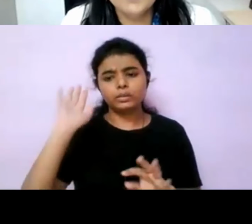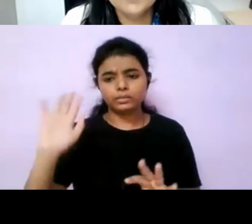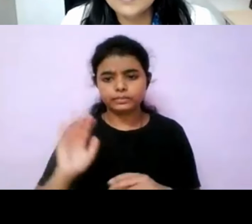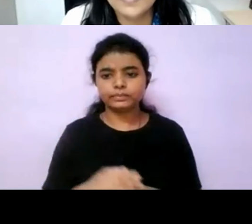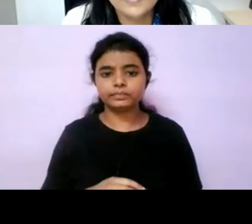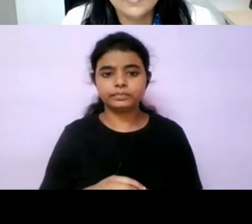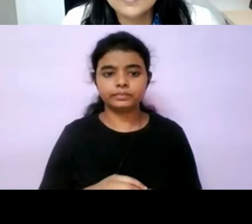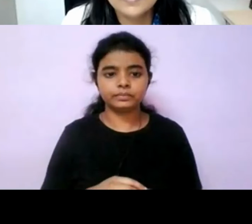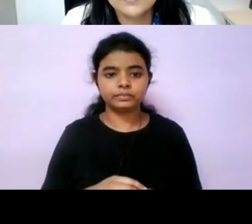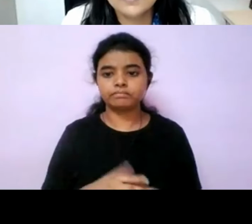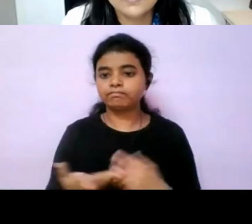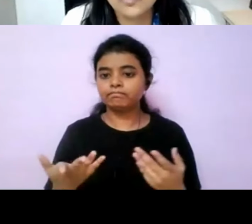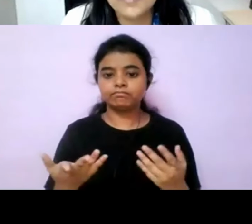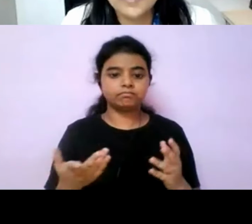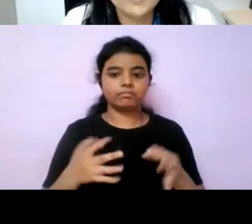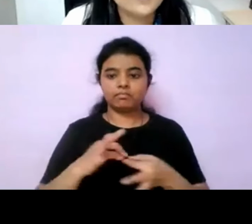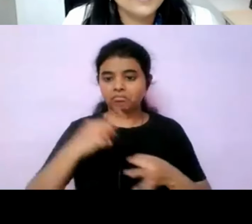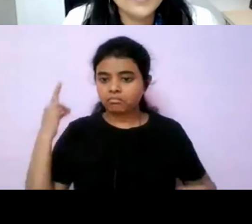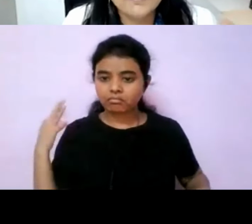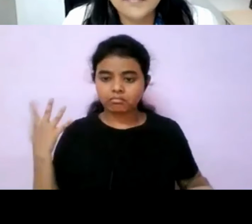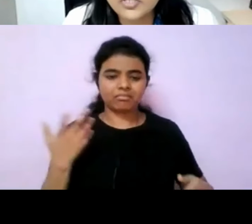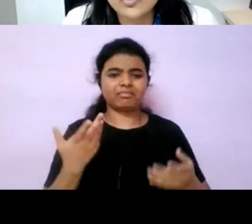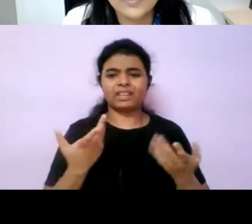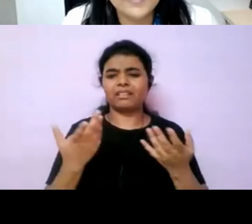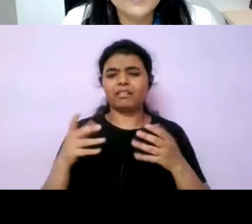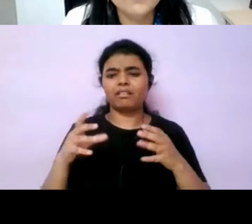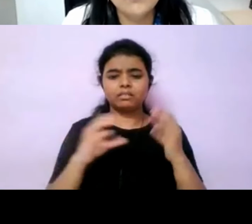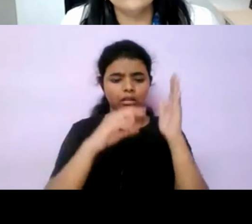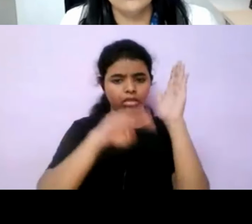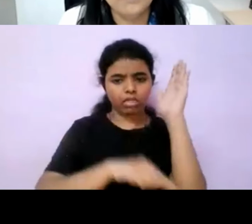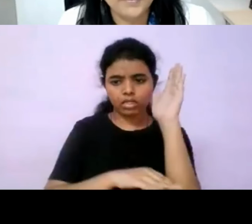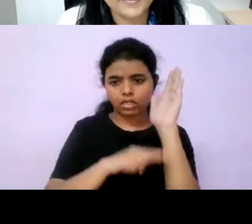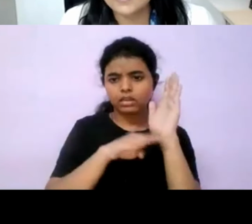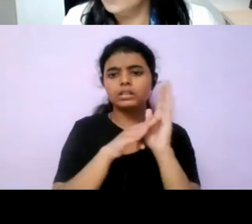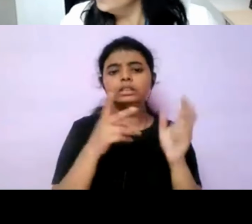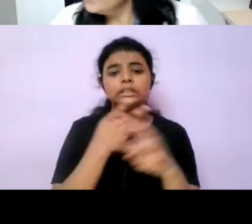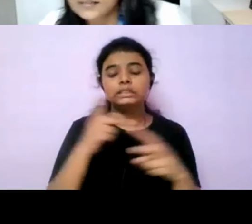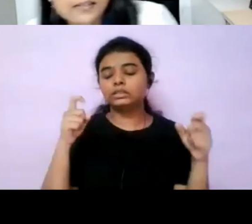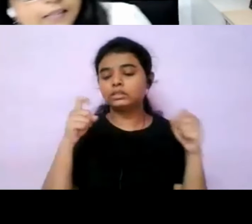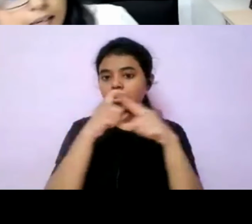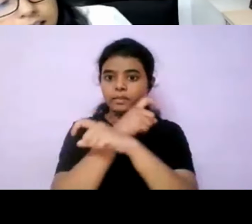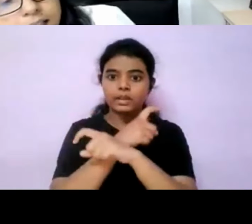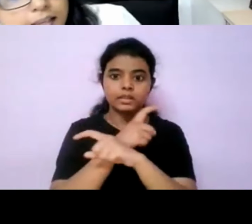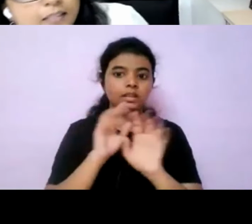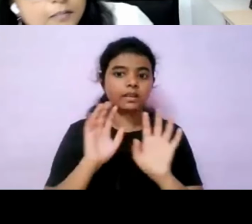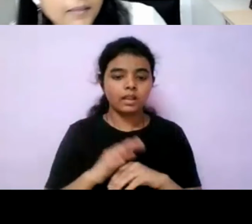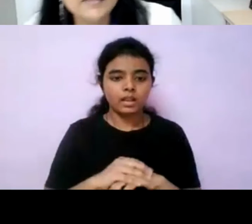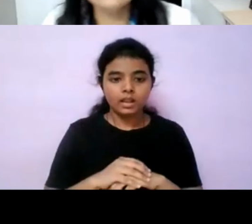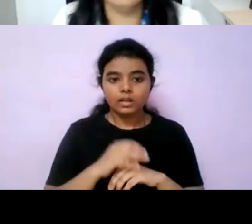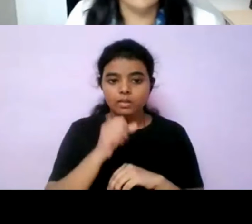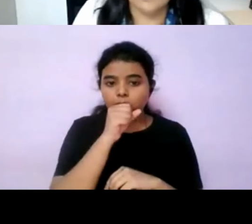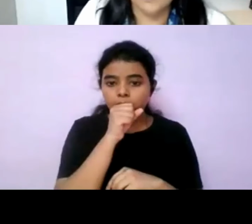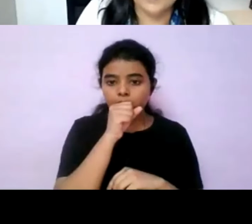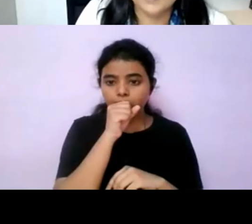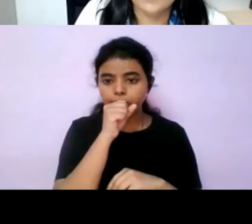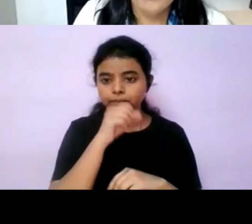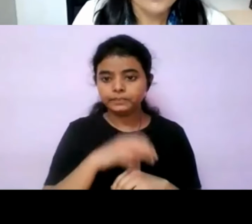identity markers like class, caste, domicile, etc., enmesh to render more complex the discrediting experience of